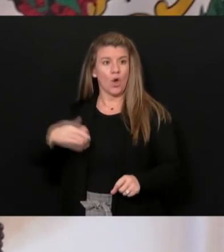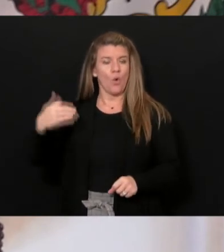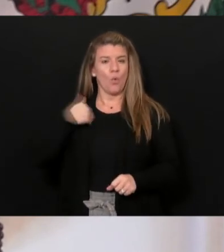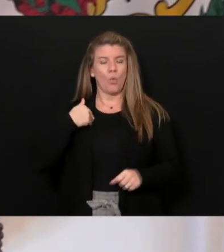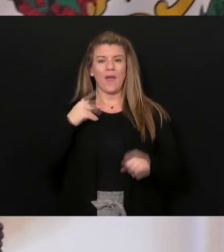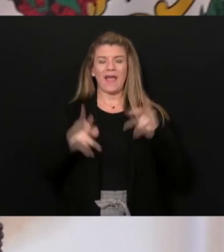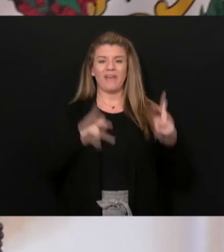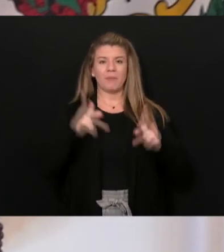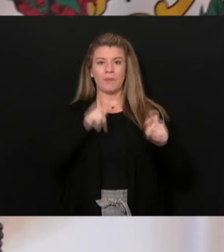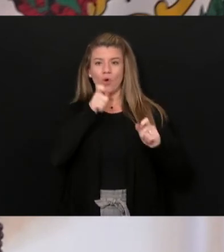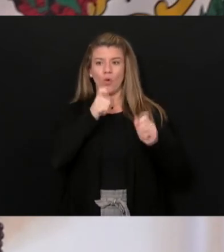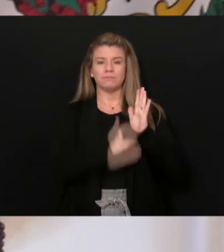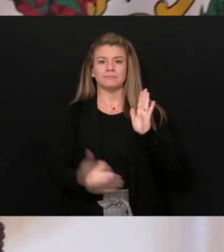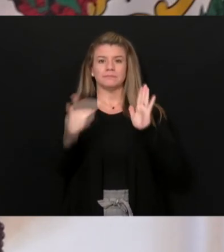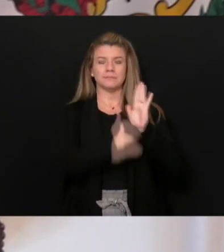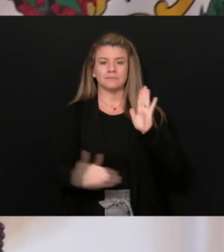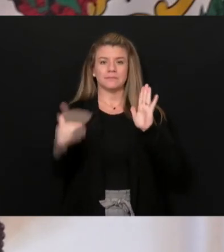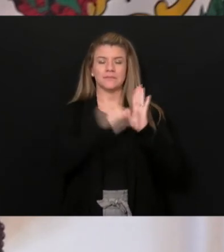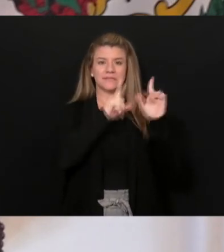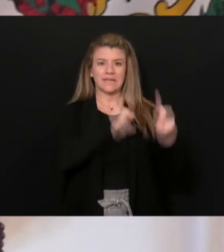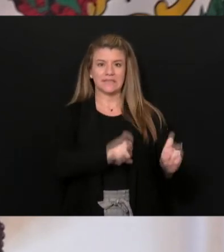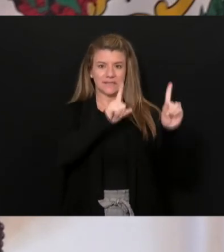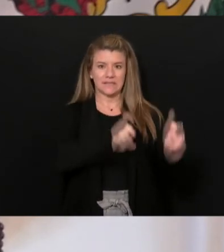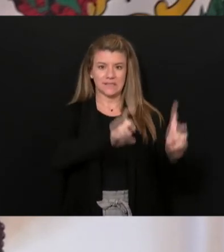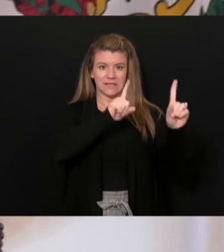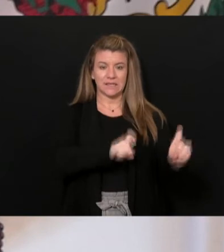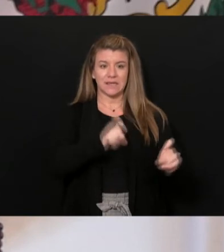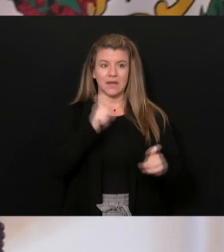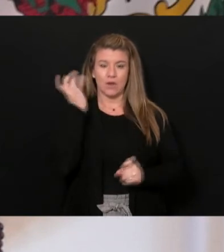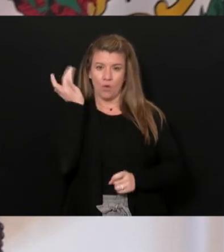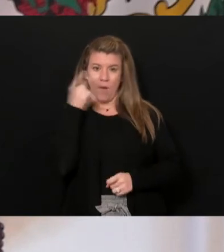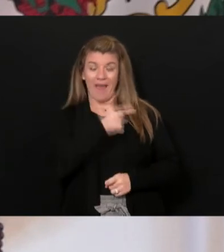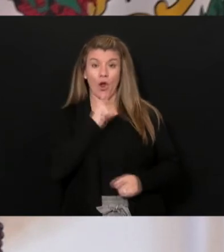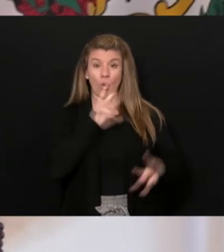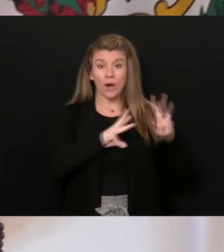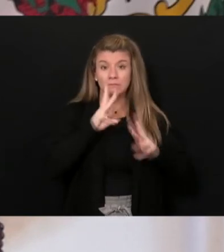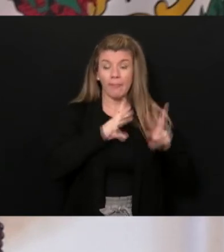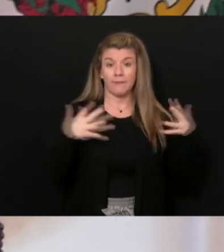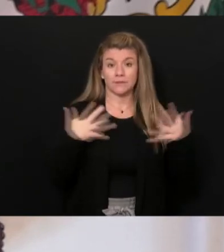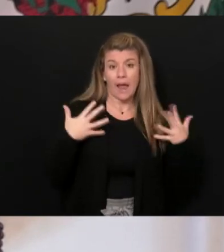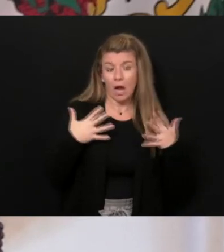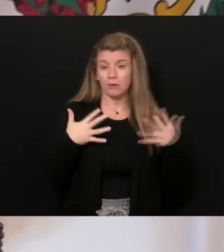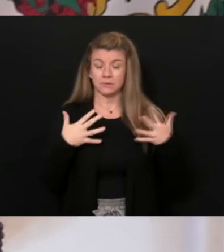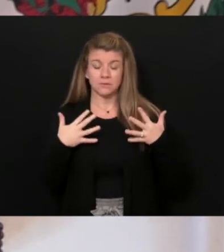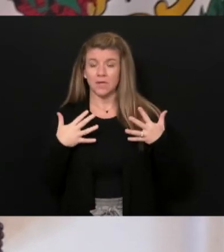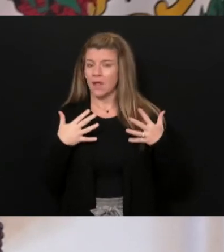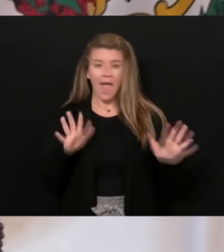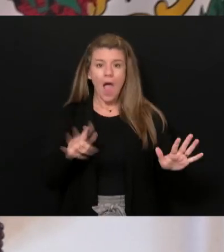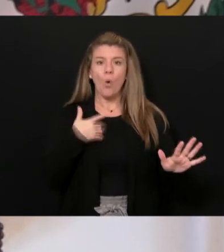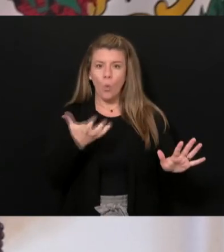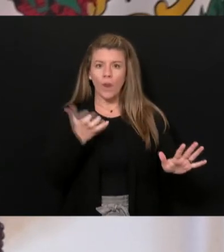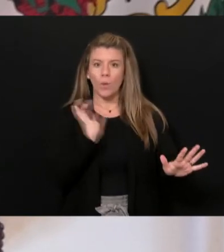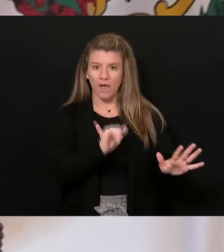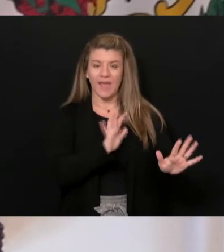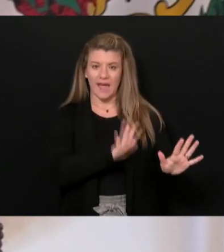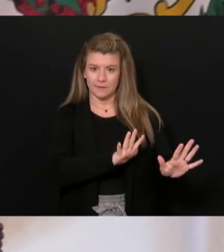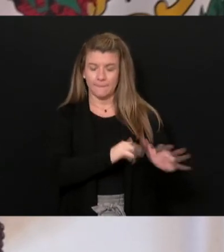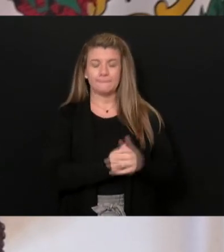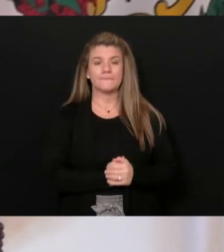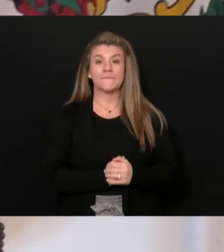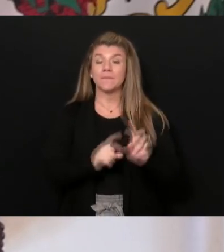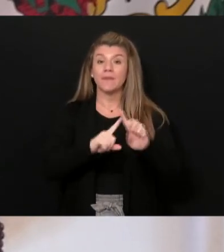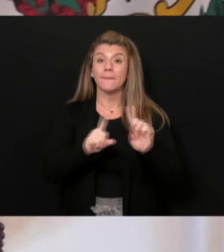are repeatedly being tested and everything, and because they're concerned, they're scared and everything. We want them to do that, but